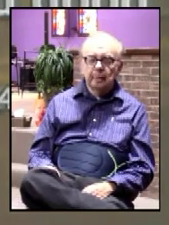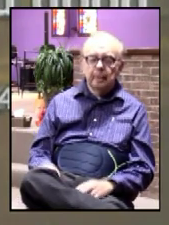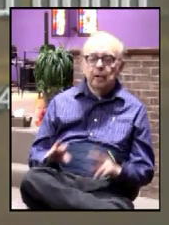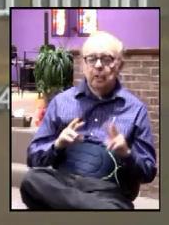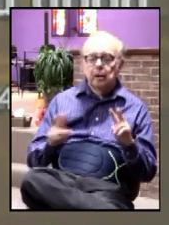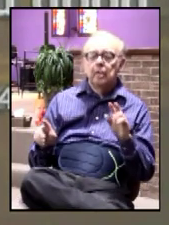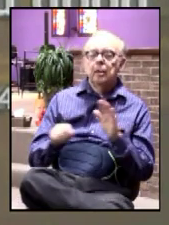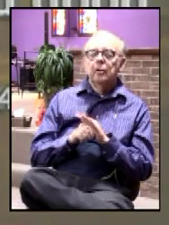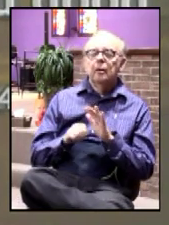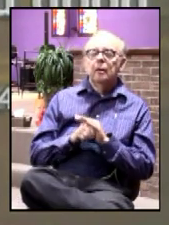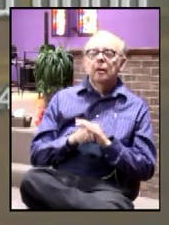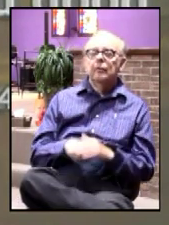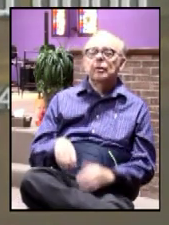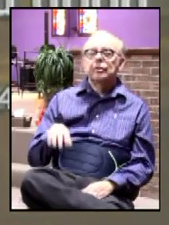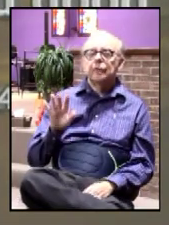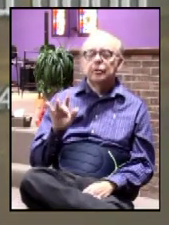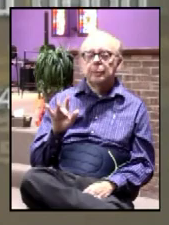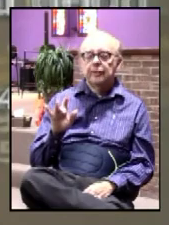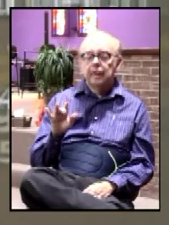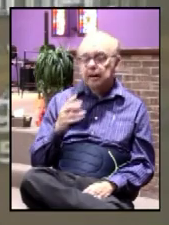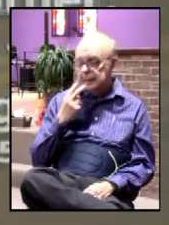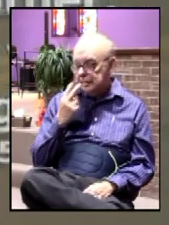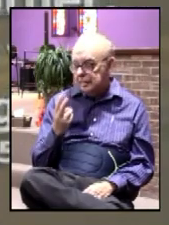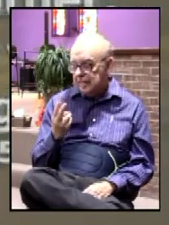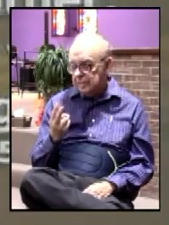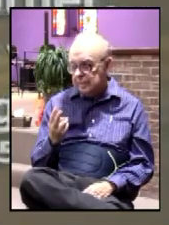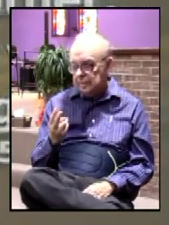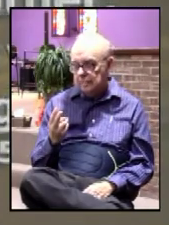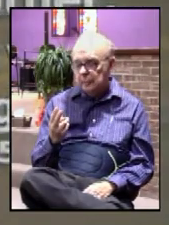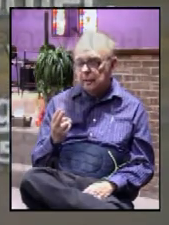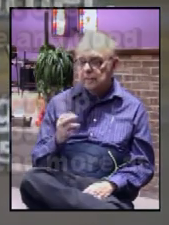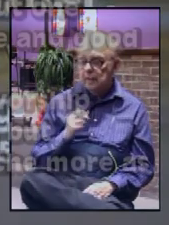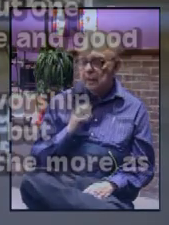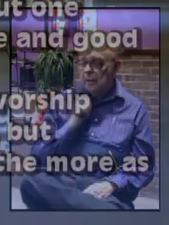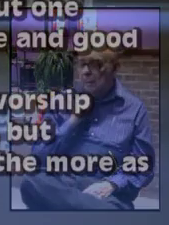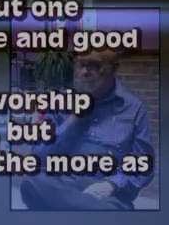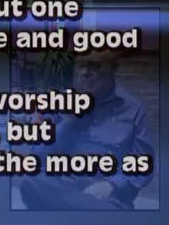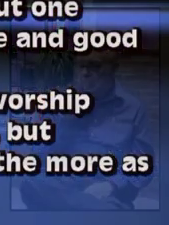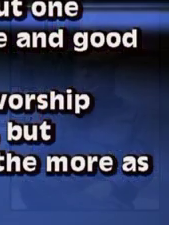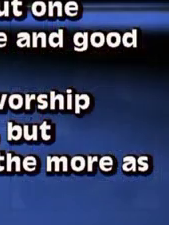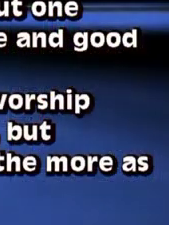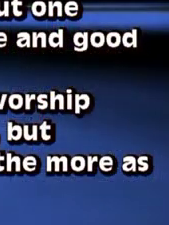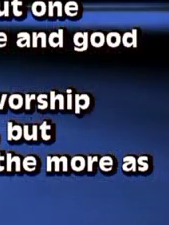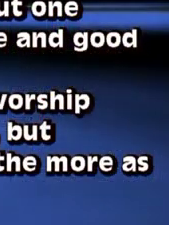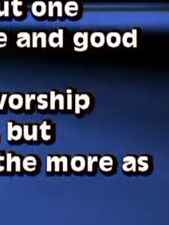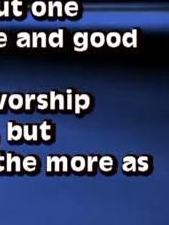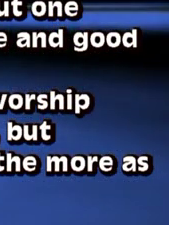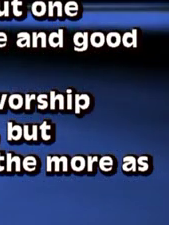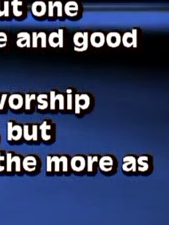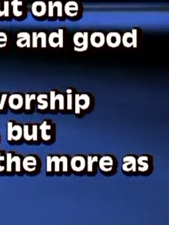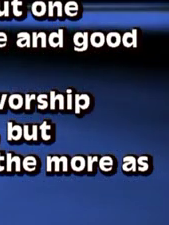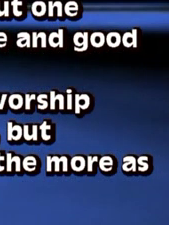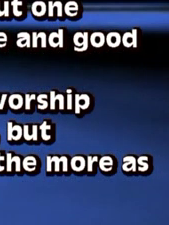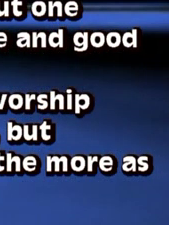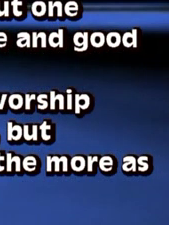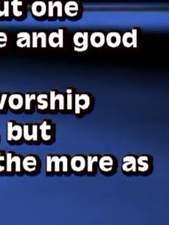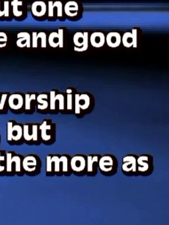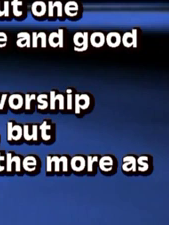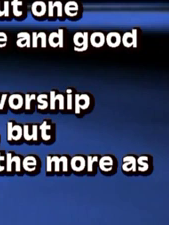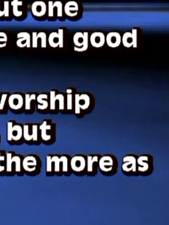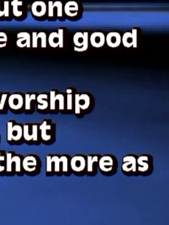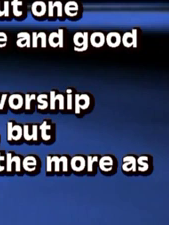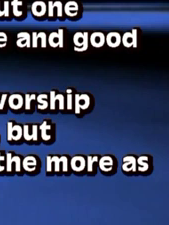But look at what he said in verse number 25. Not staying away from our meetings as some